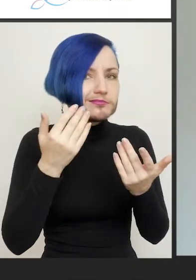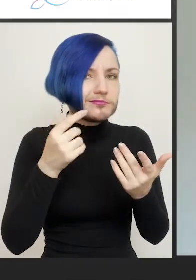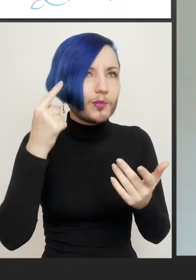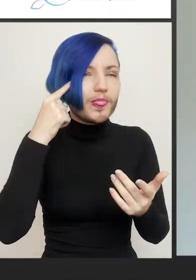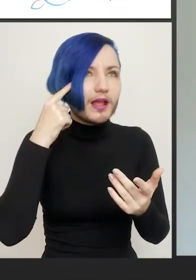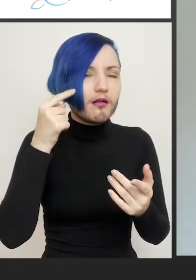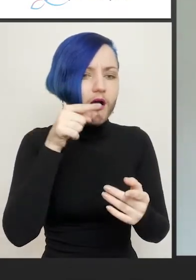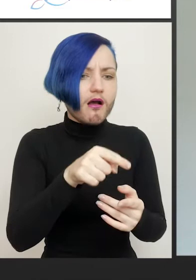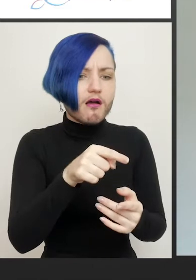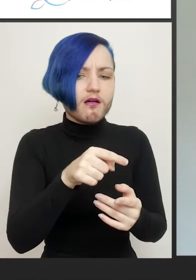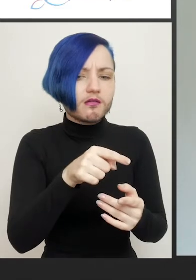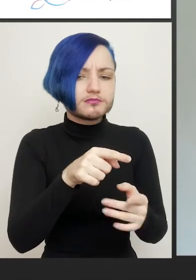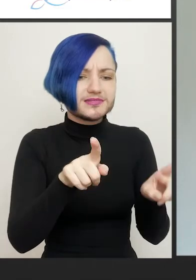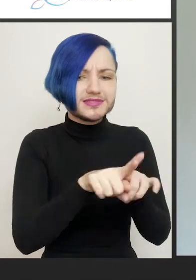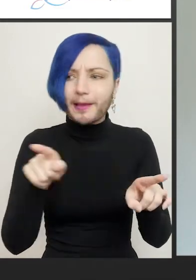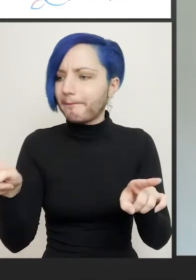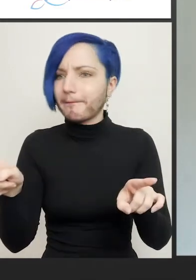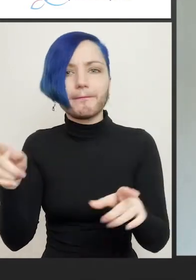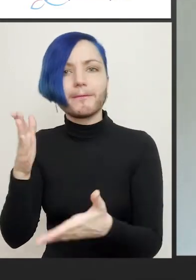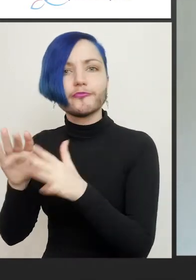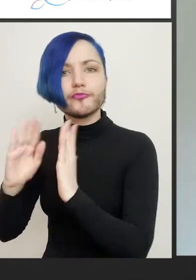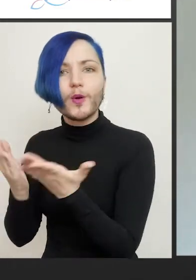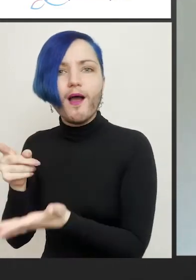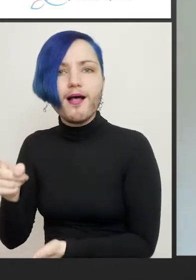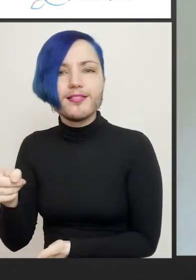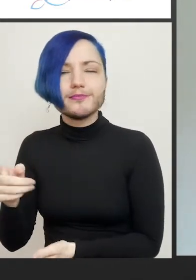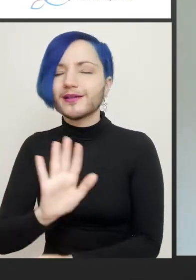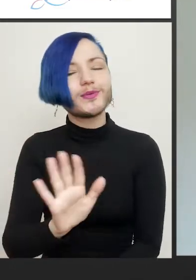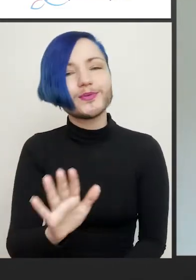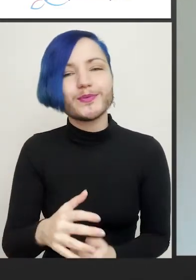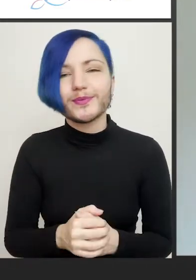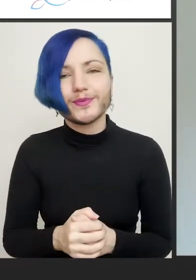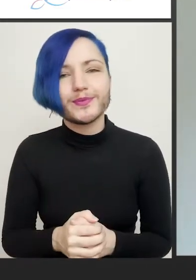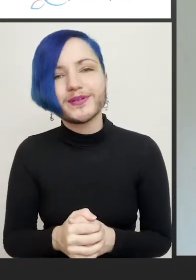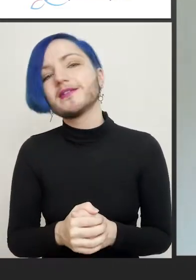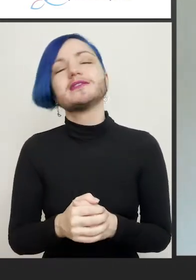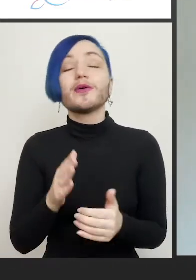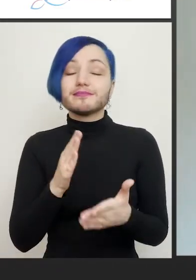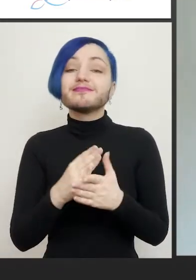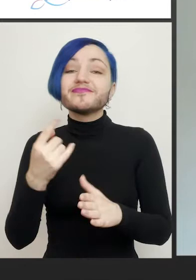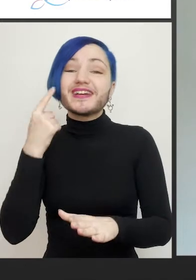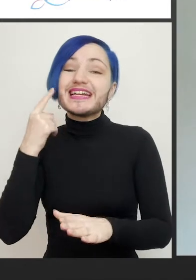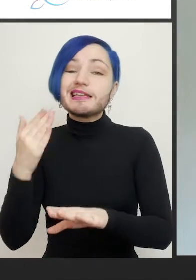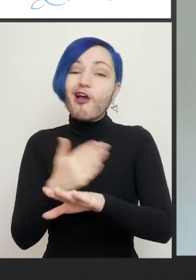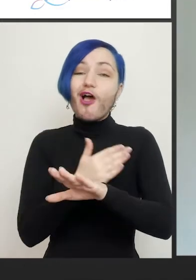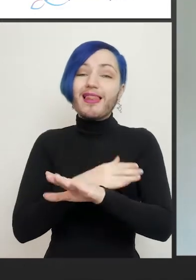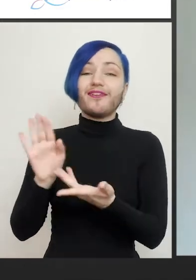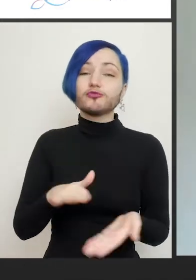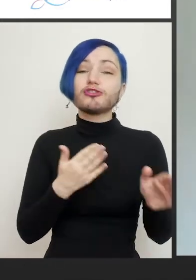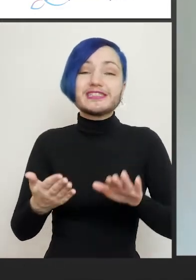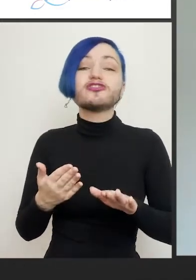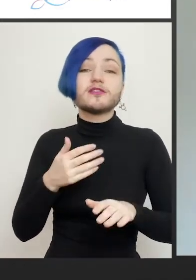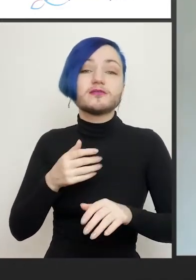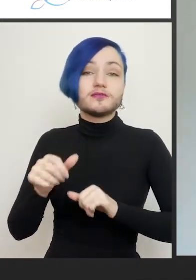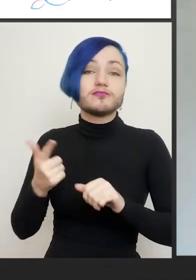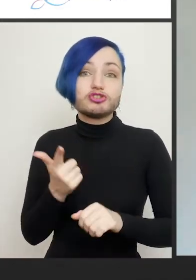is all there is to real life, because there isn't. And I think, again, there's been times where it's very easy to do that early in your transition too, because